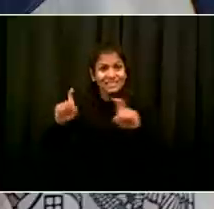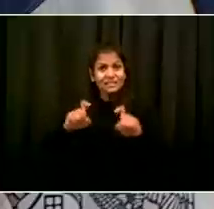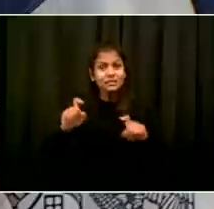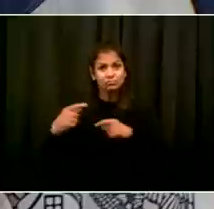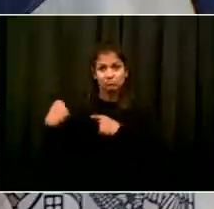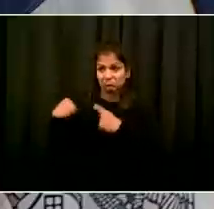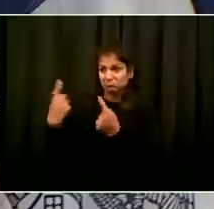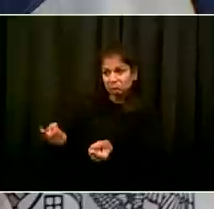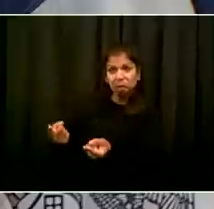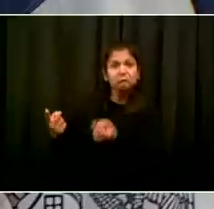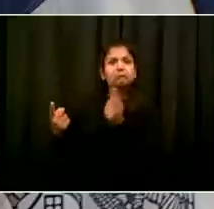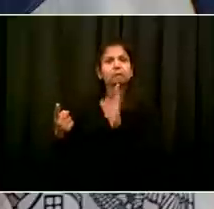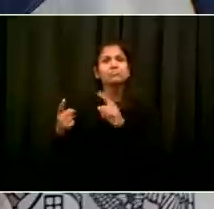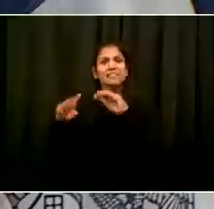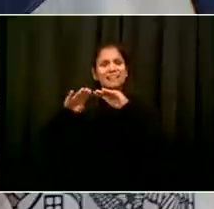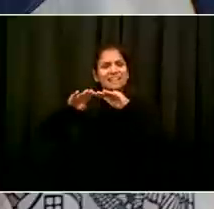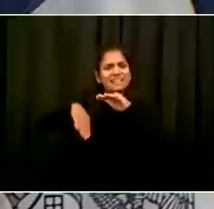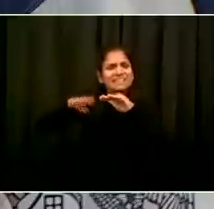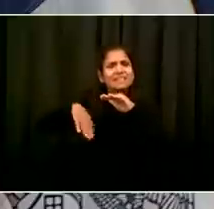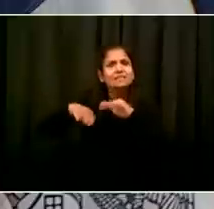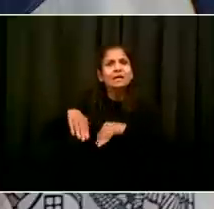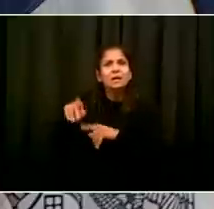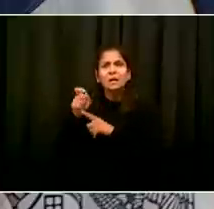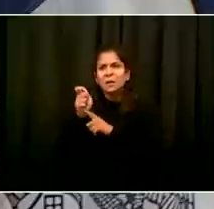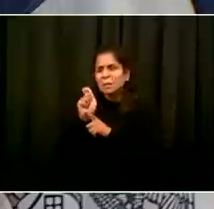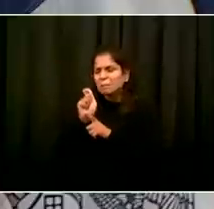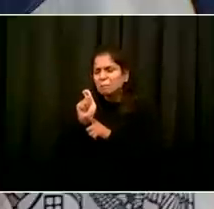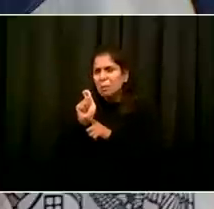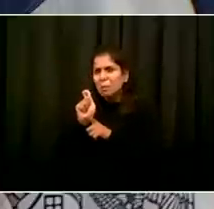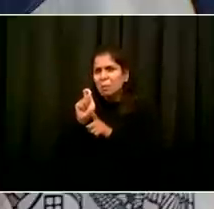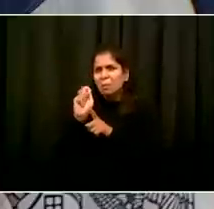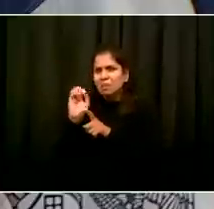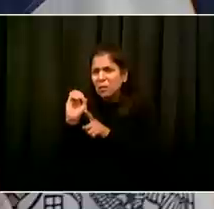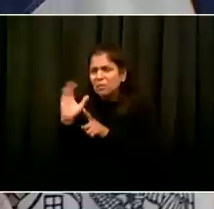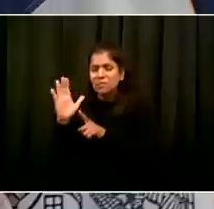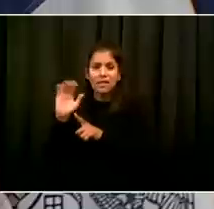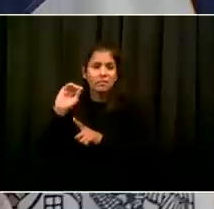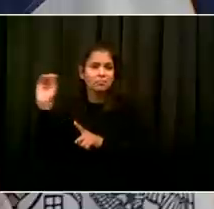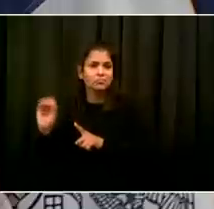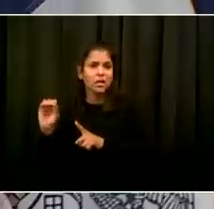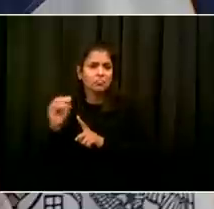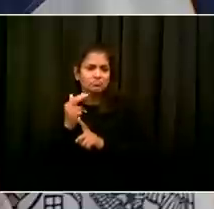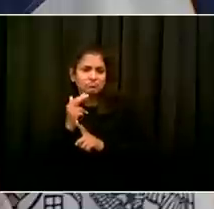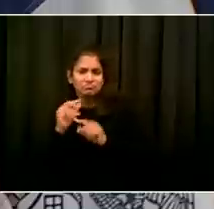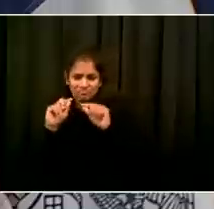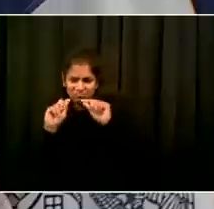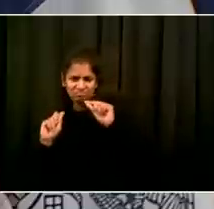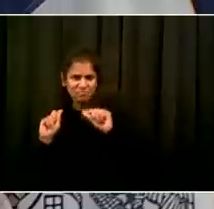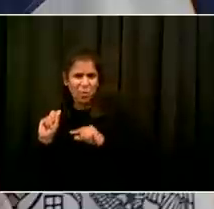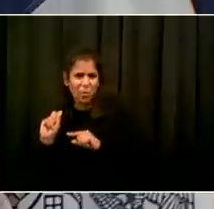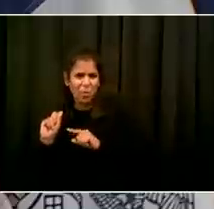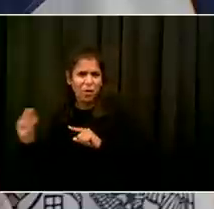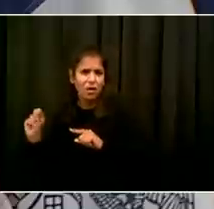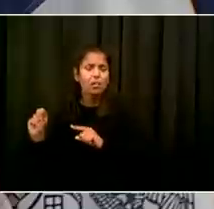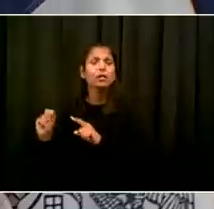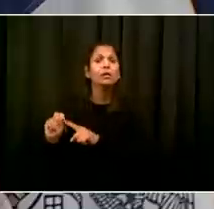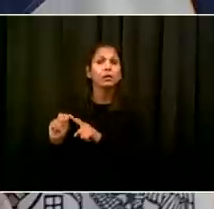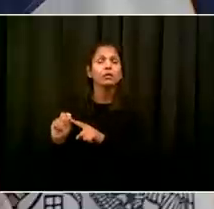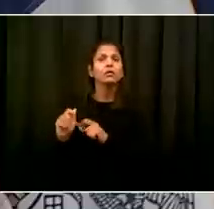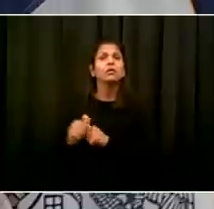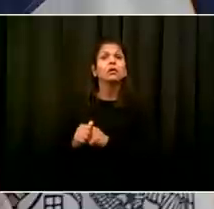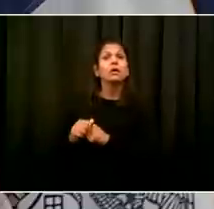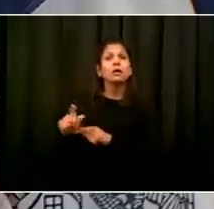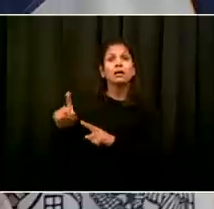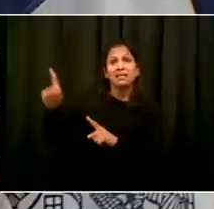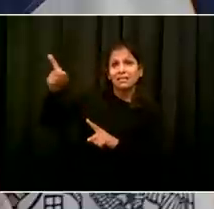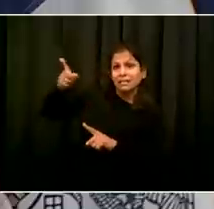the facts keep coming in. And I told you this recent batch of tests at schools in the 9 zip codes, 1,351